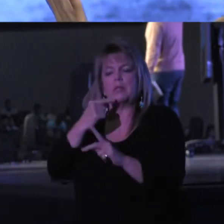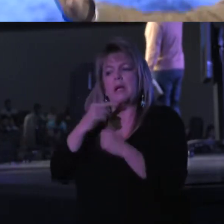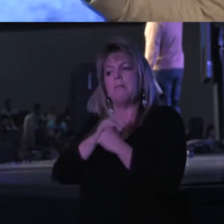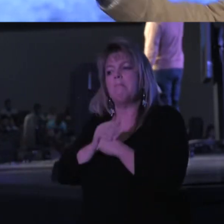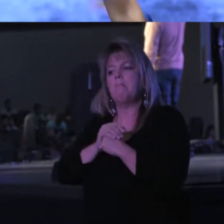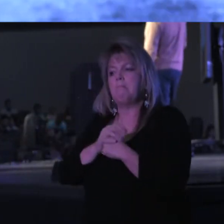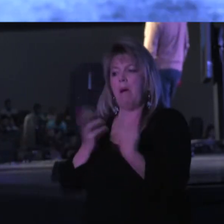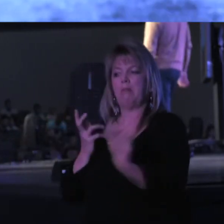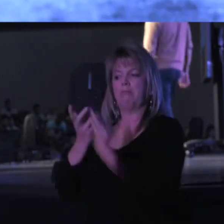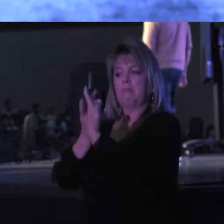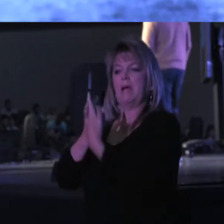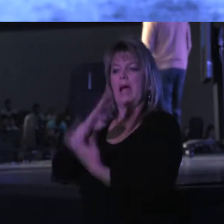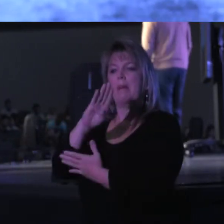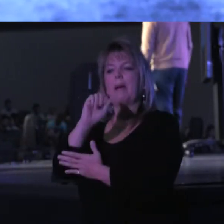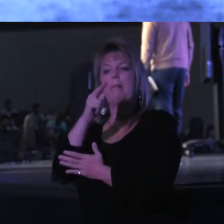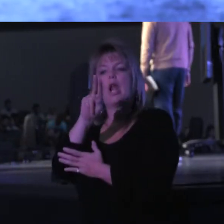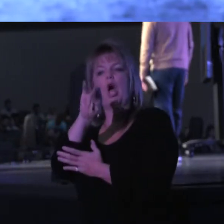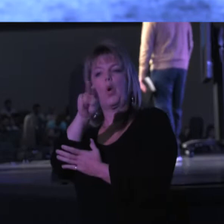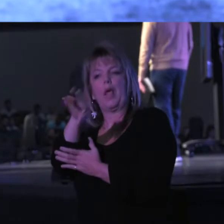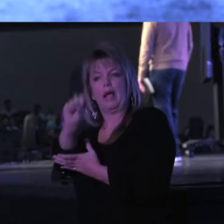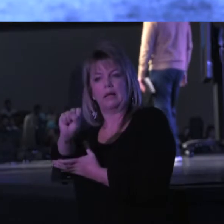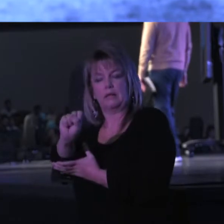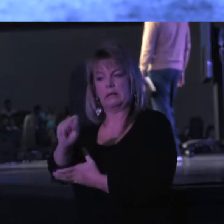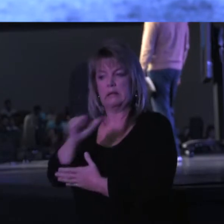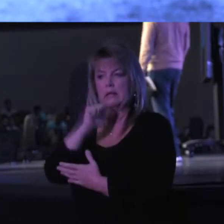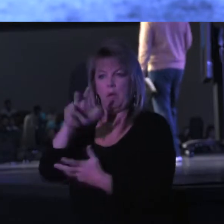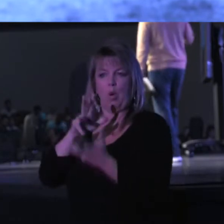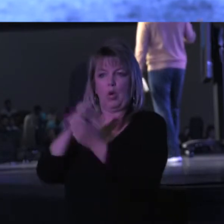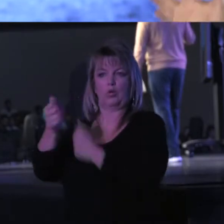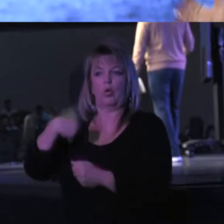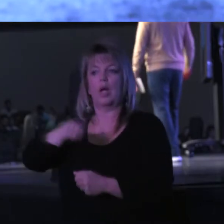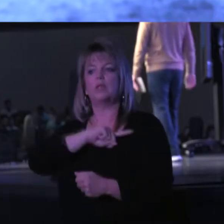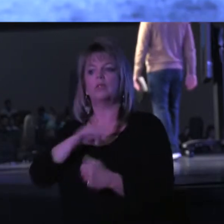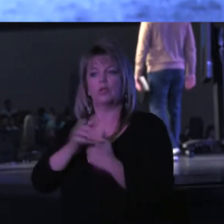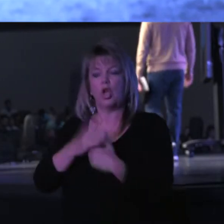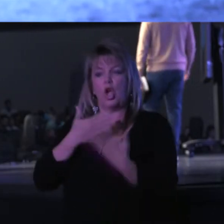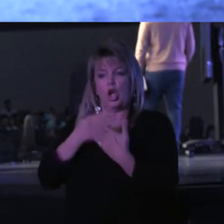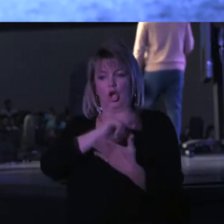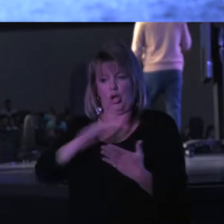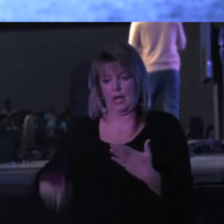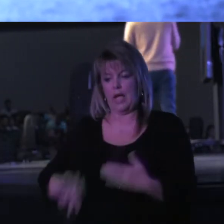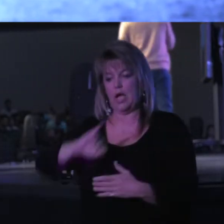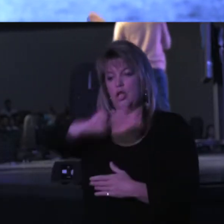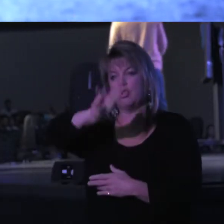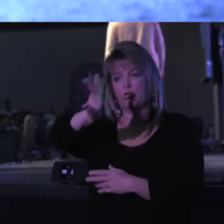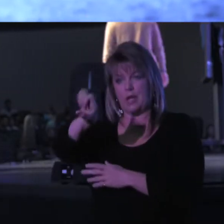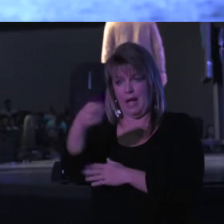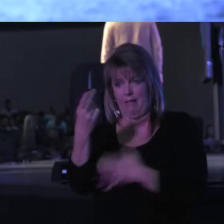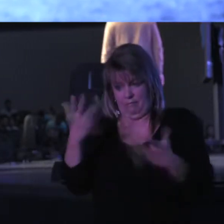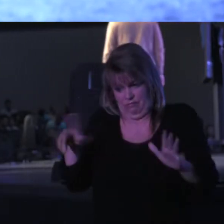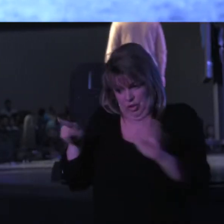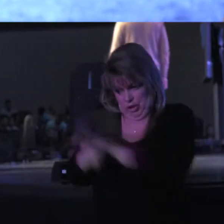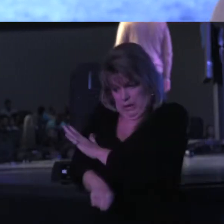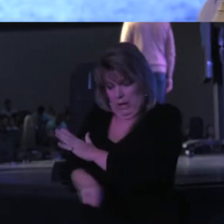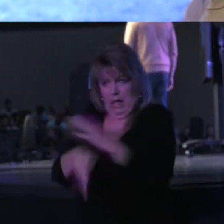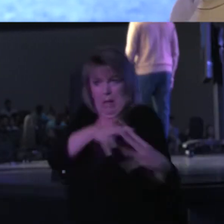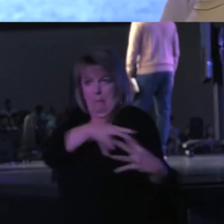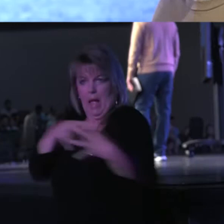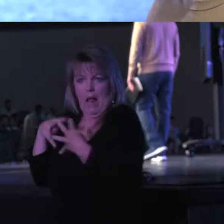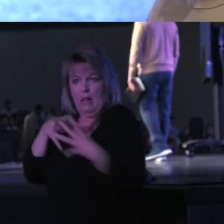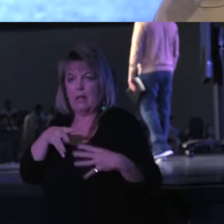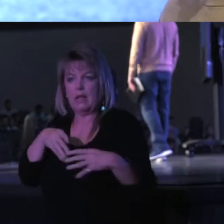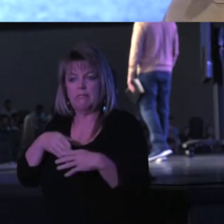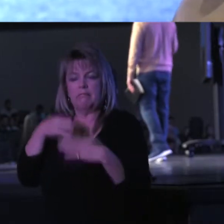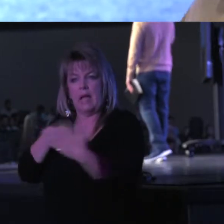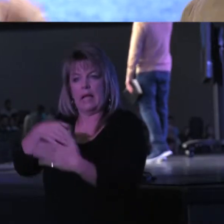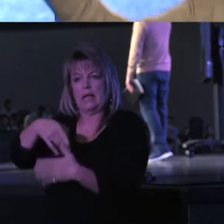line up with the Babylonians so that they not destroy us. A good king named Josiah had been killed in battle against the